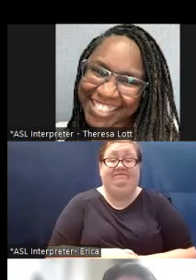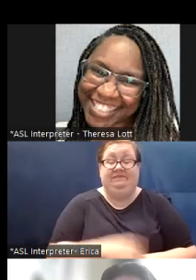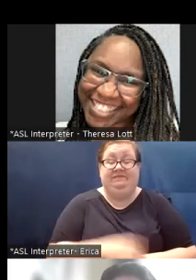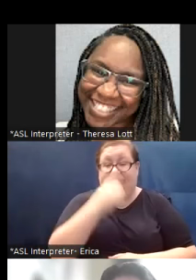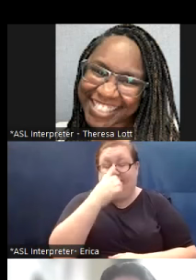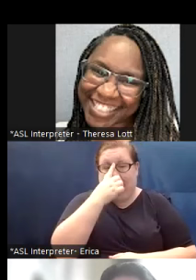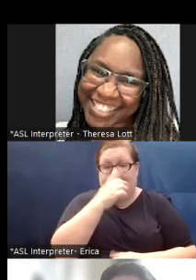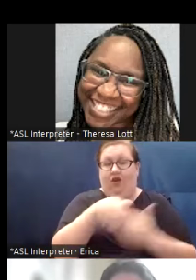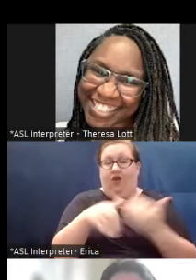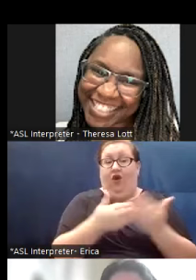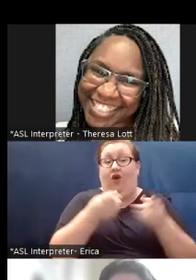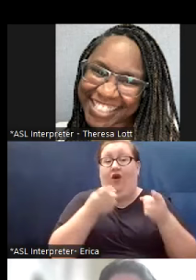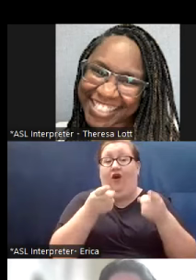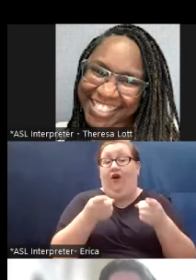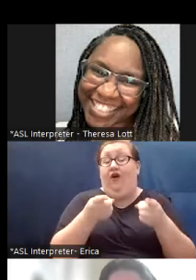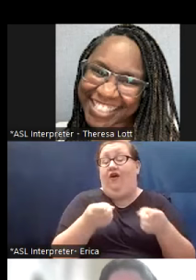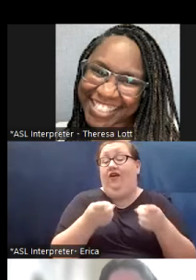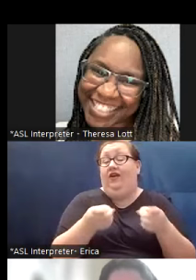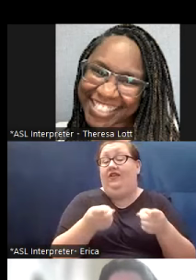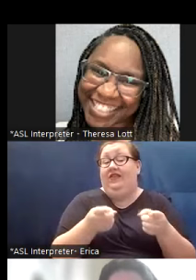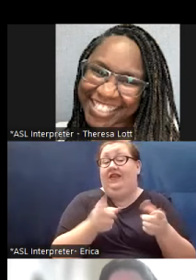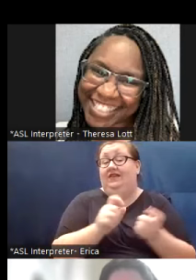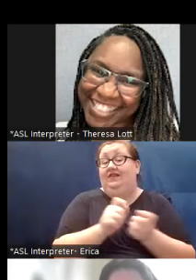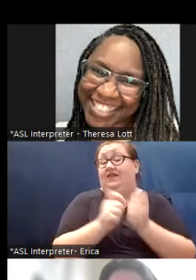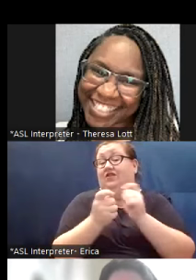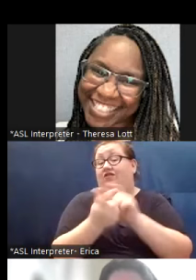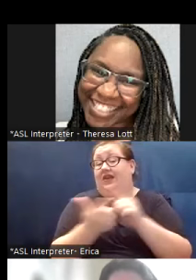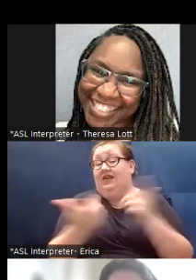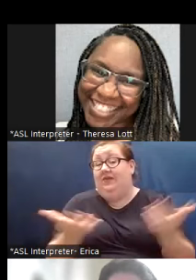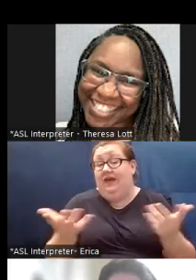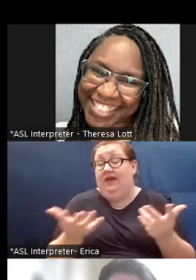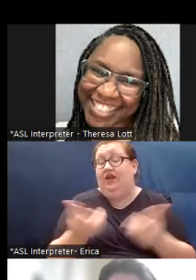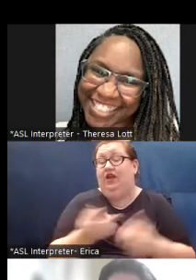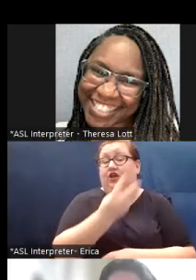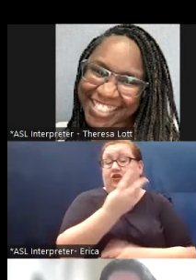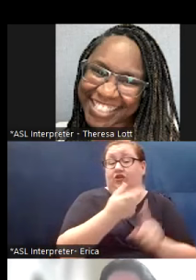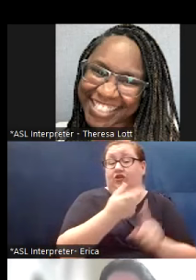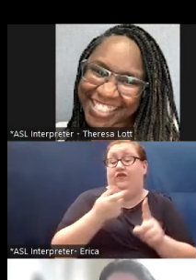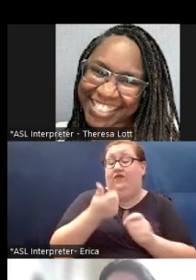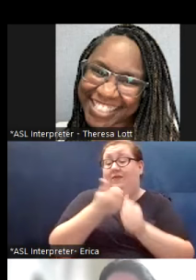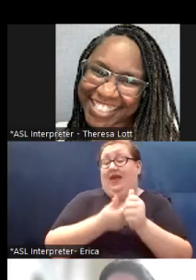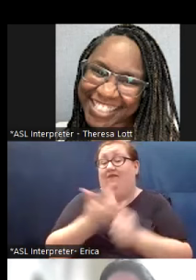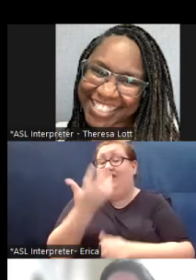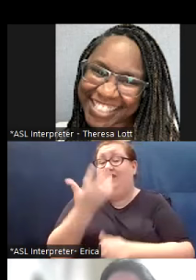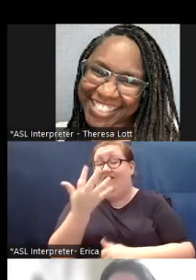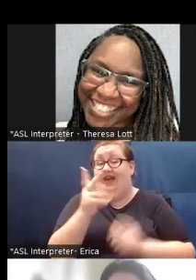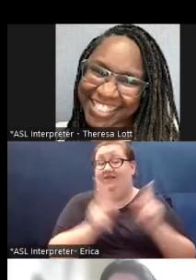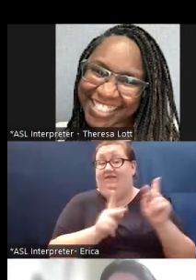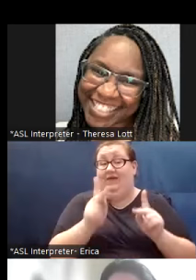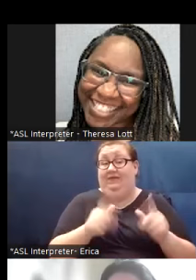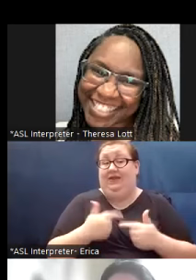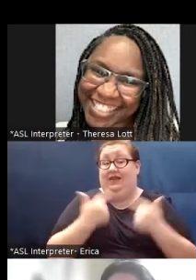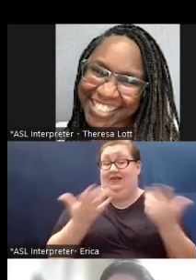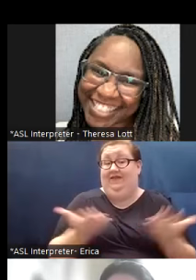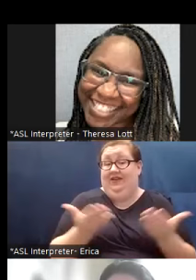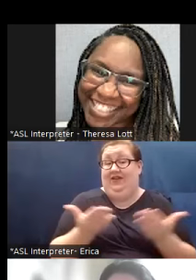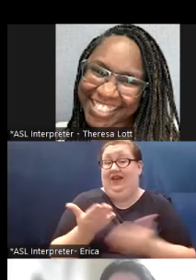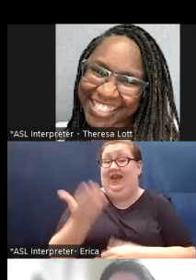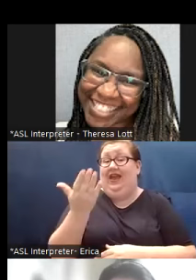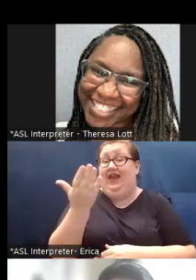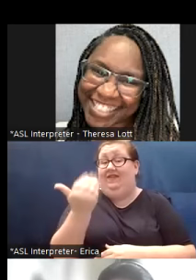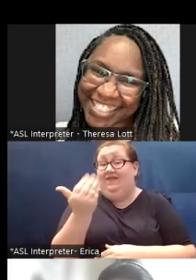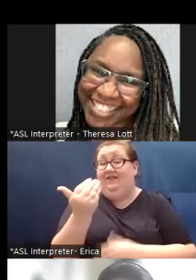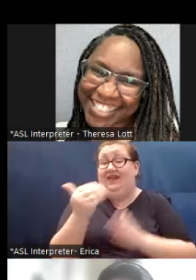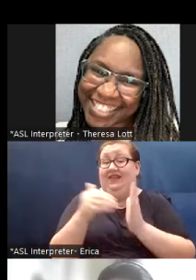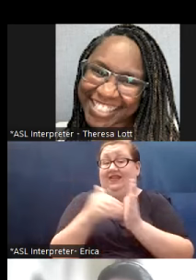All this translates to 2 of every 5 residents and 15,000 buildings at risk